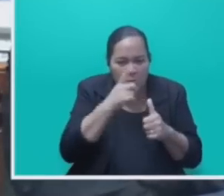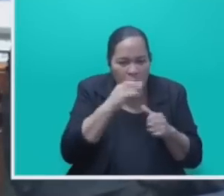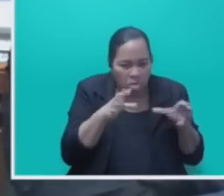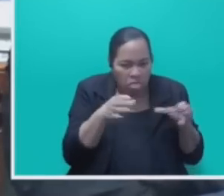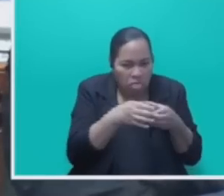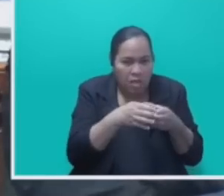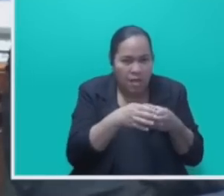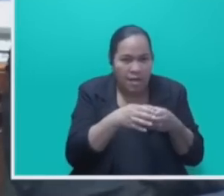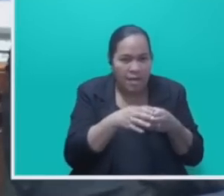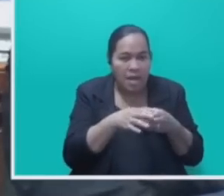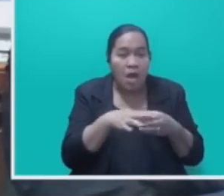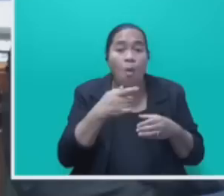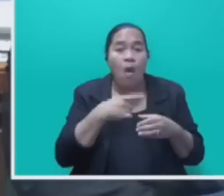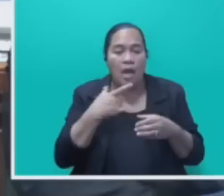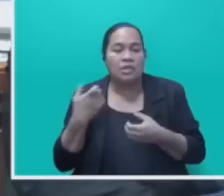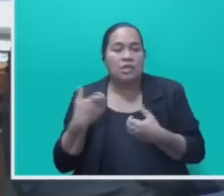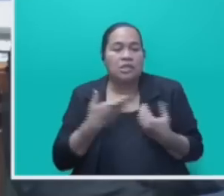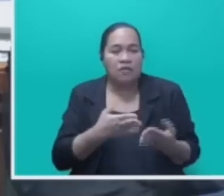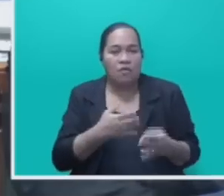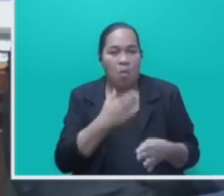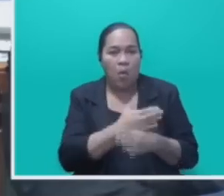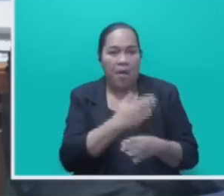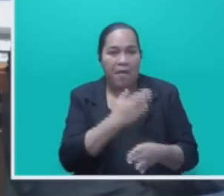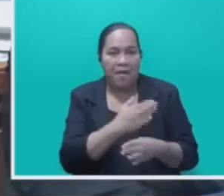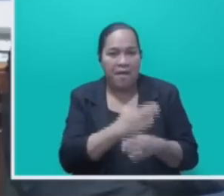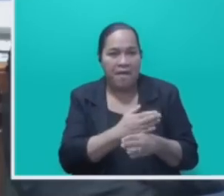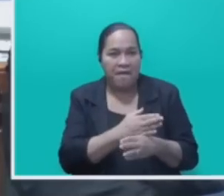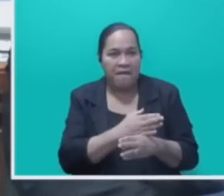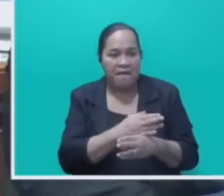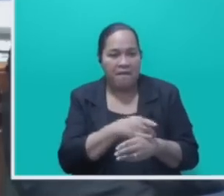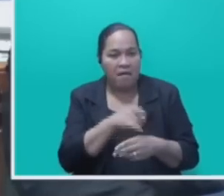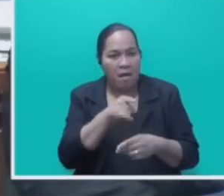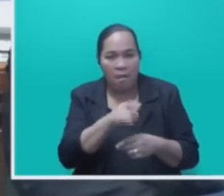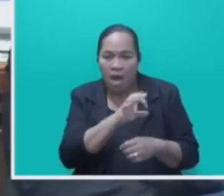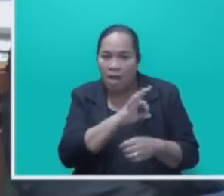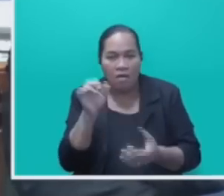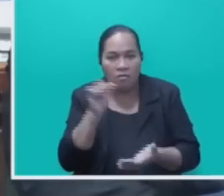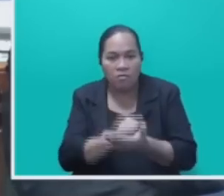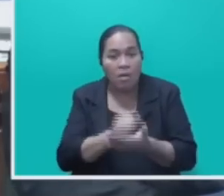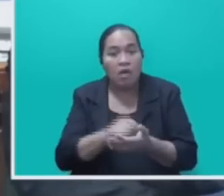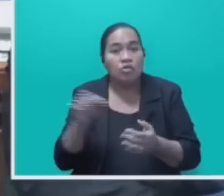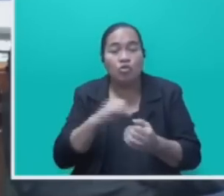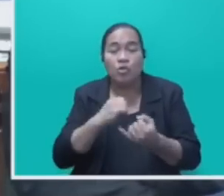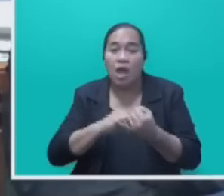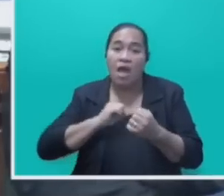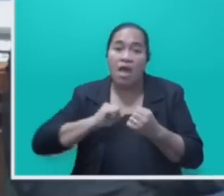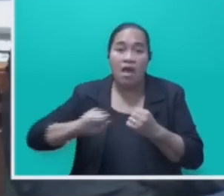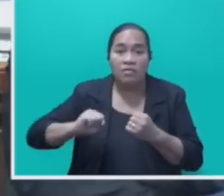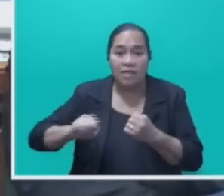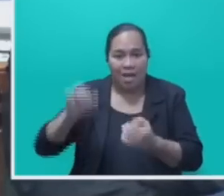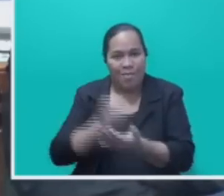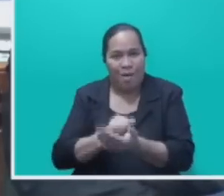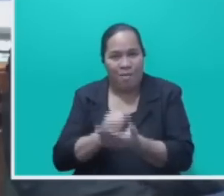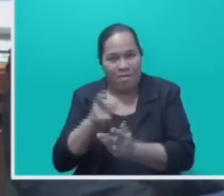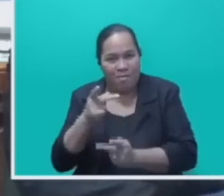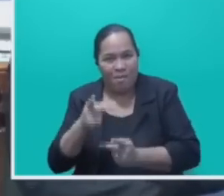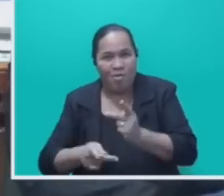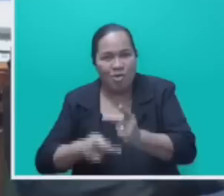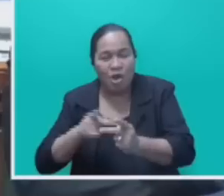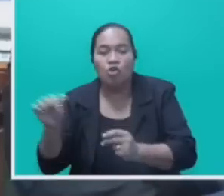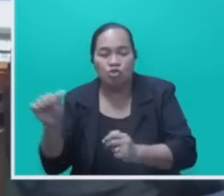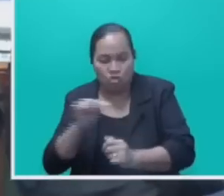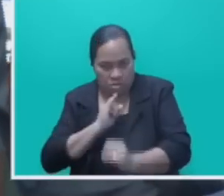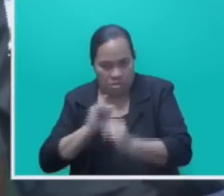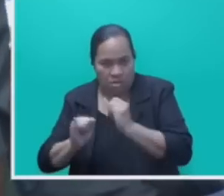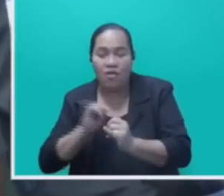failed candidates for jobs and to jobs without these positions being advertised or applications and interviews being